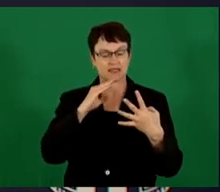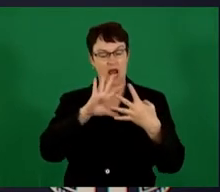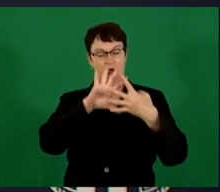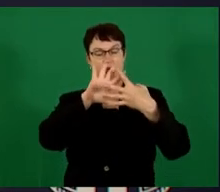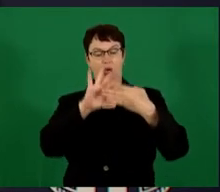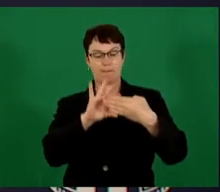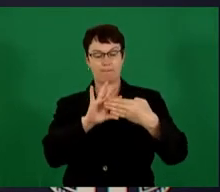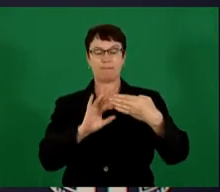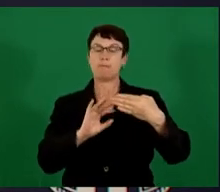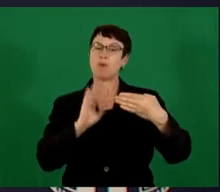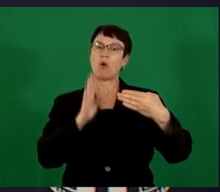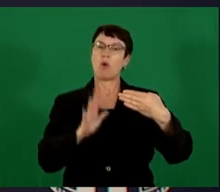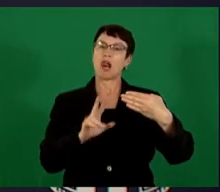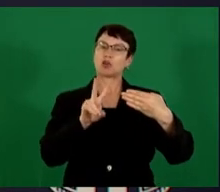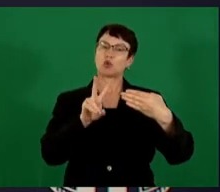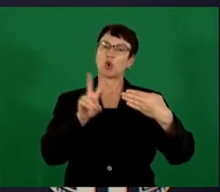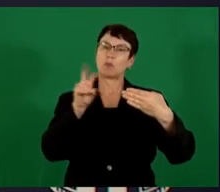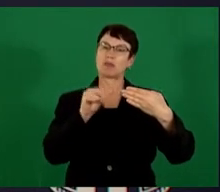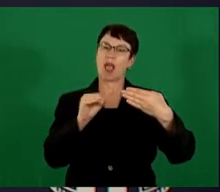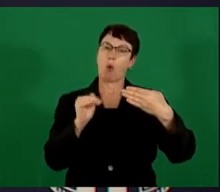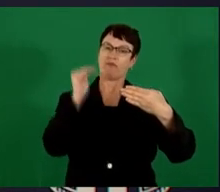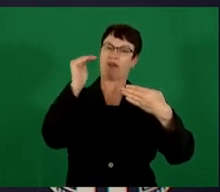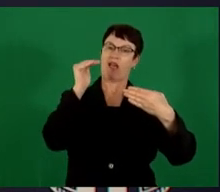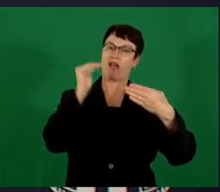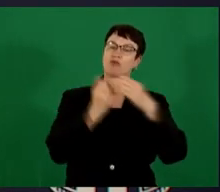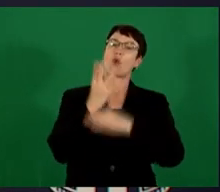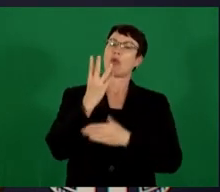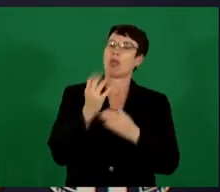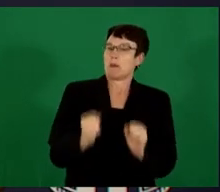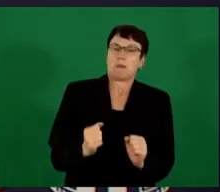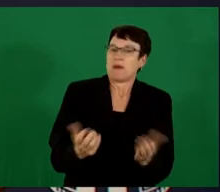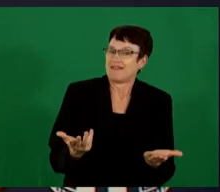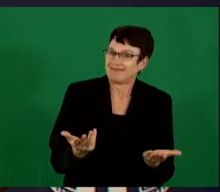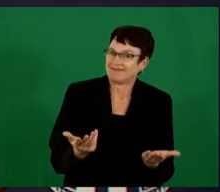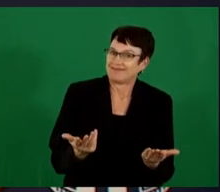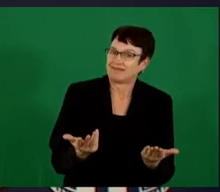than 2%. So that is the response.